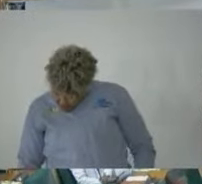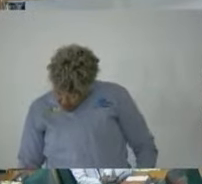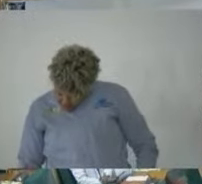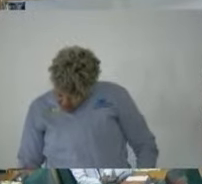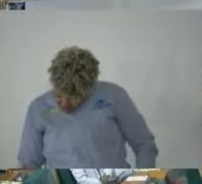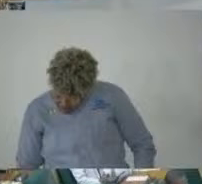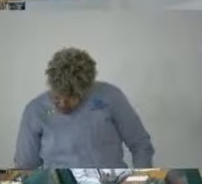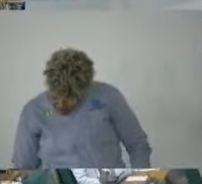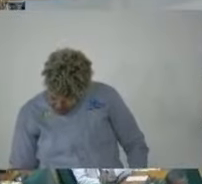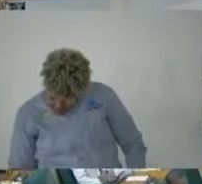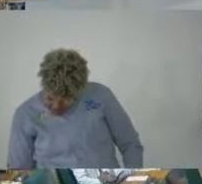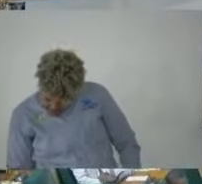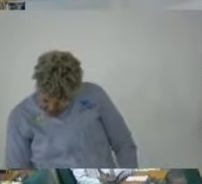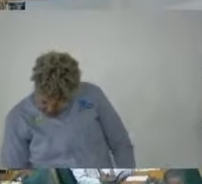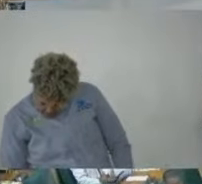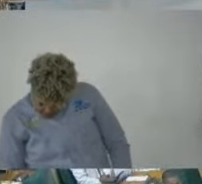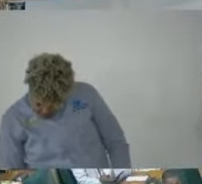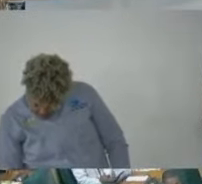Madam Speaker,